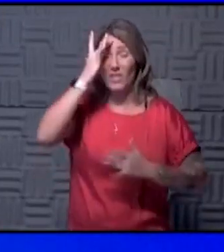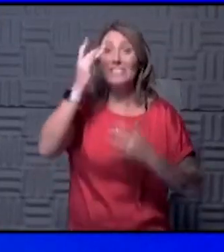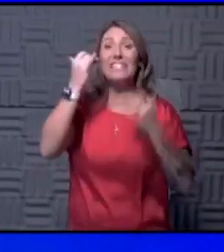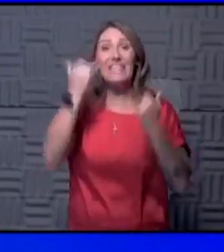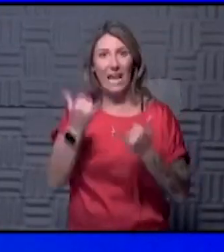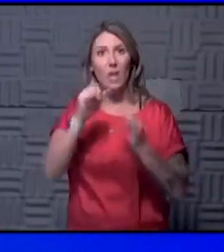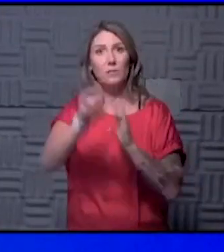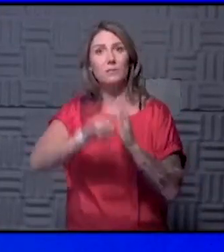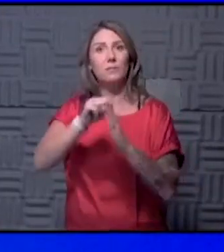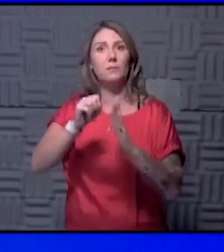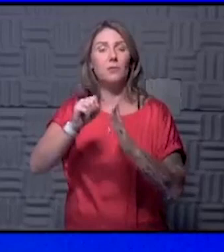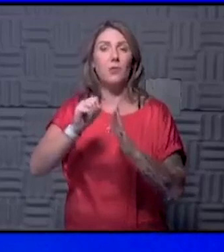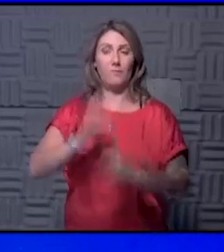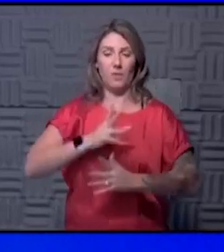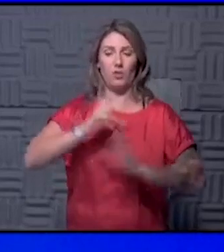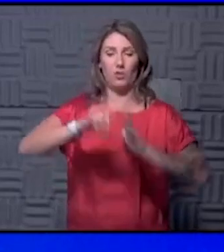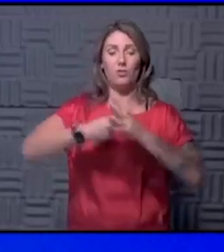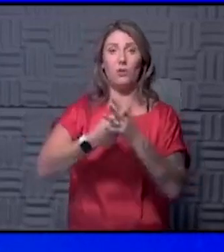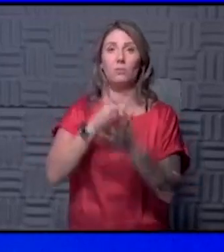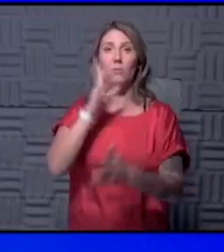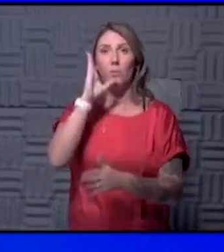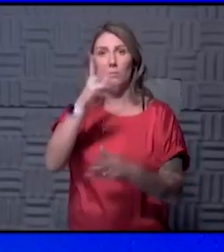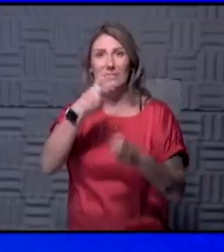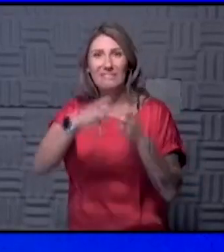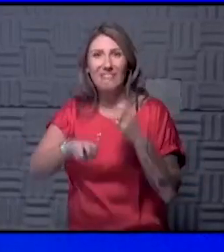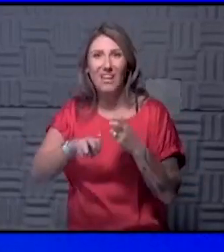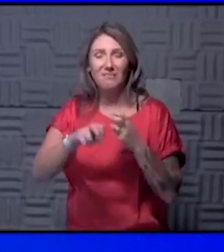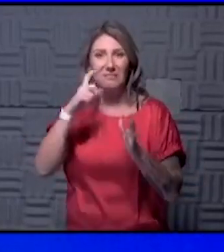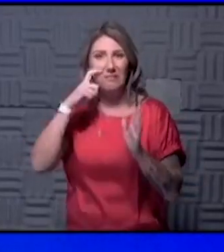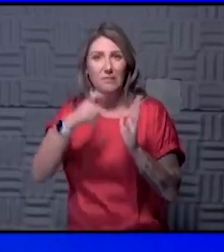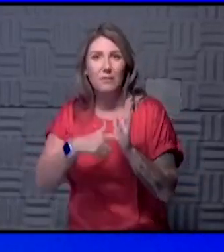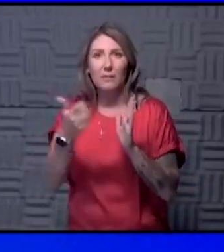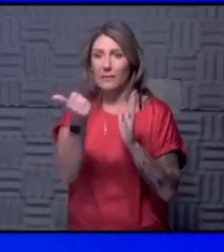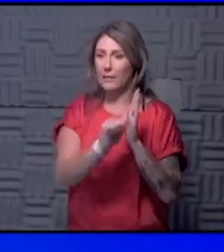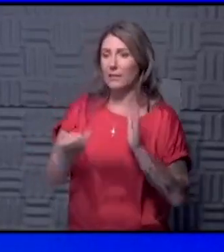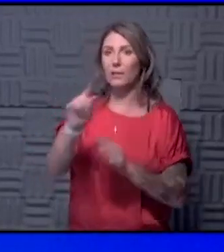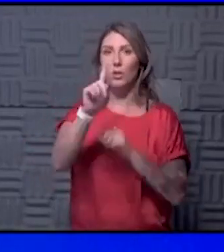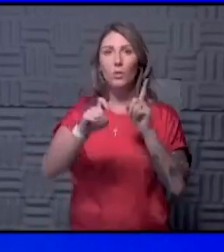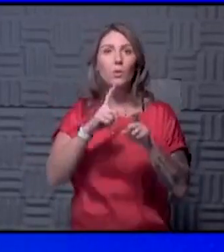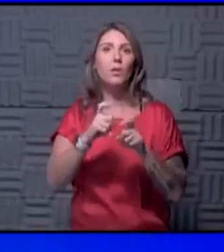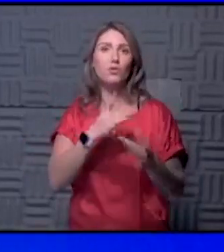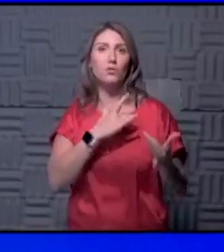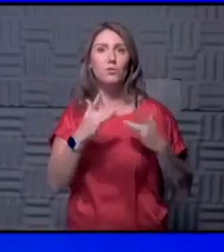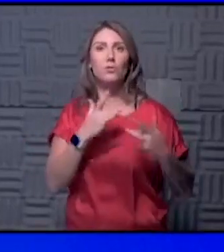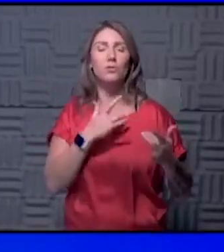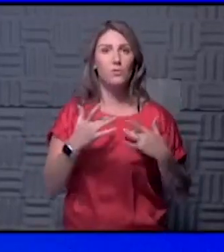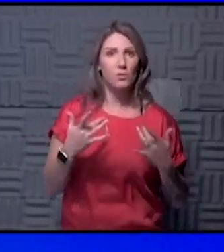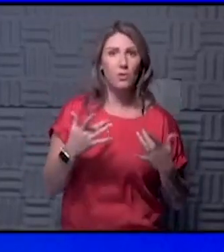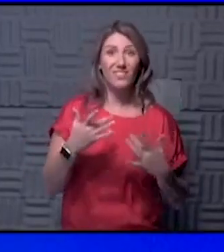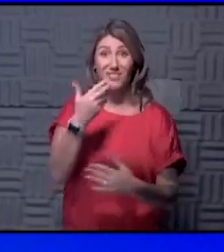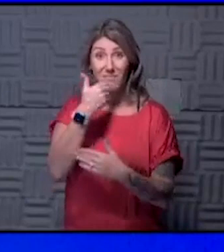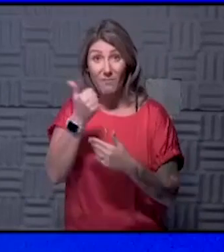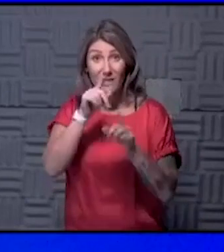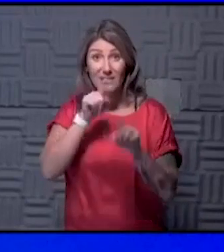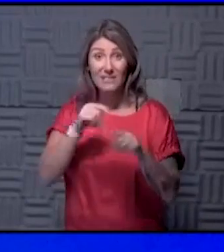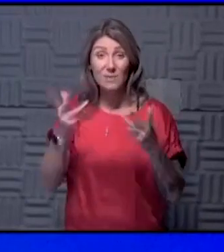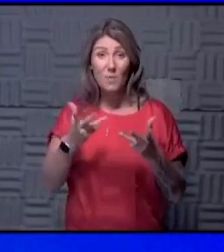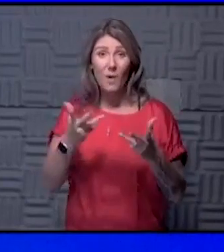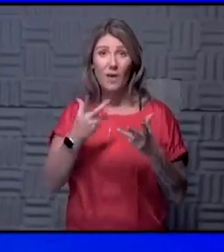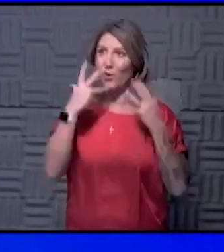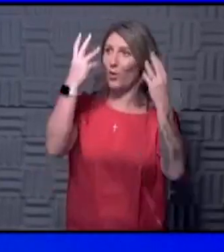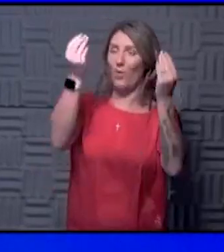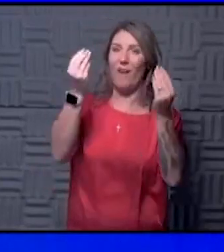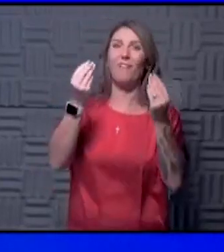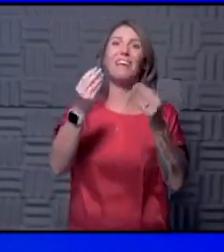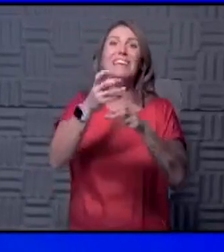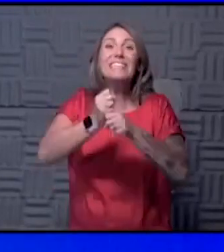now. It will be very difficult to tell. If there are any questions or concerns, the best answer is to go out